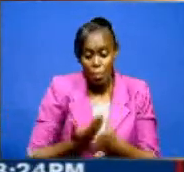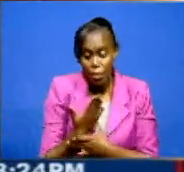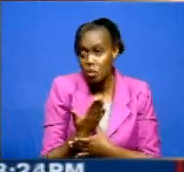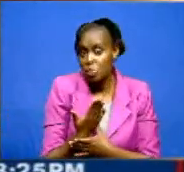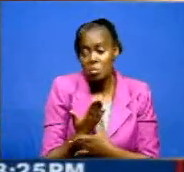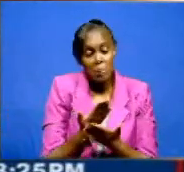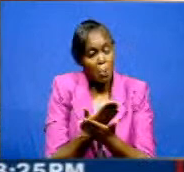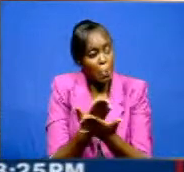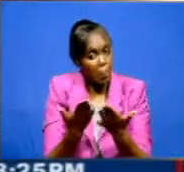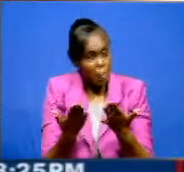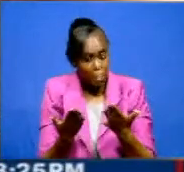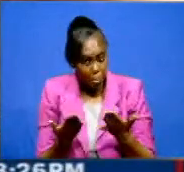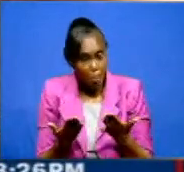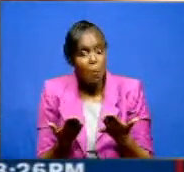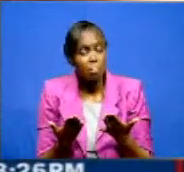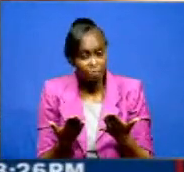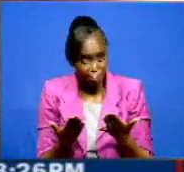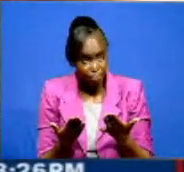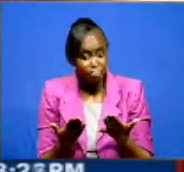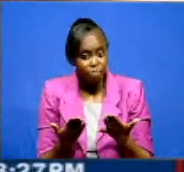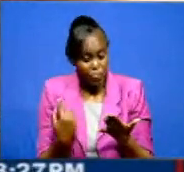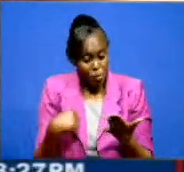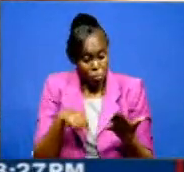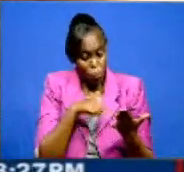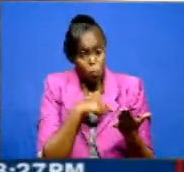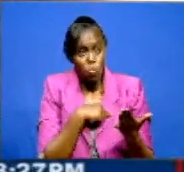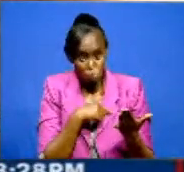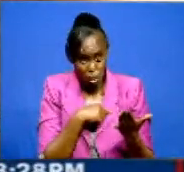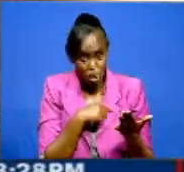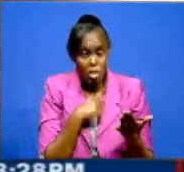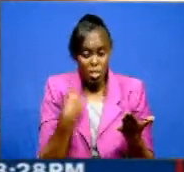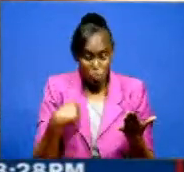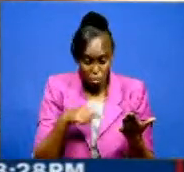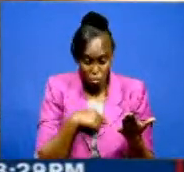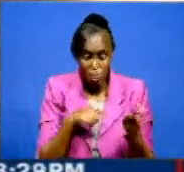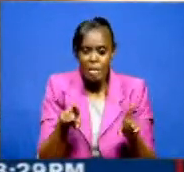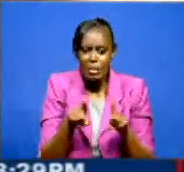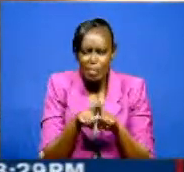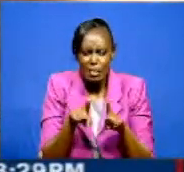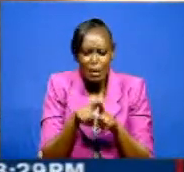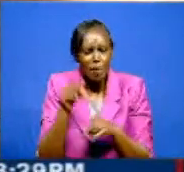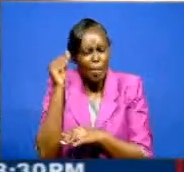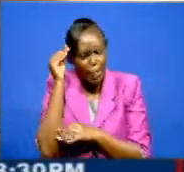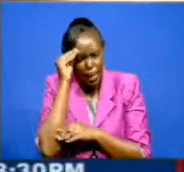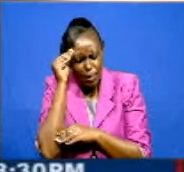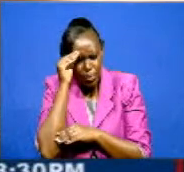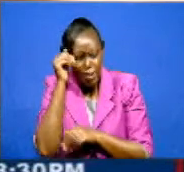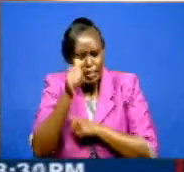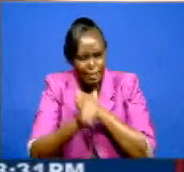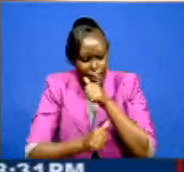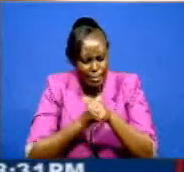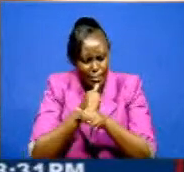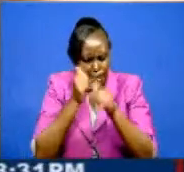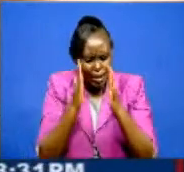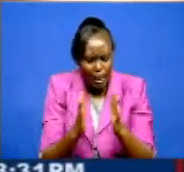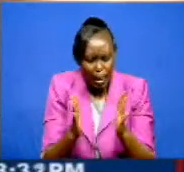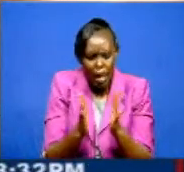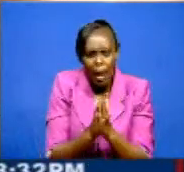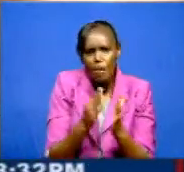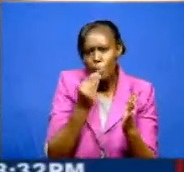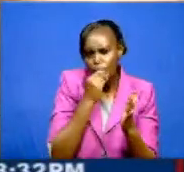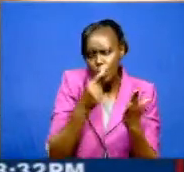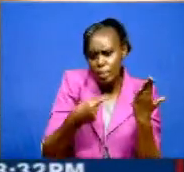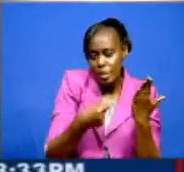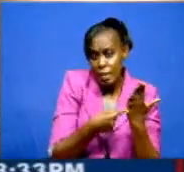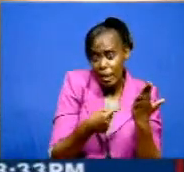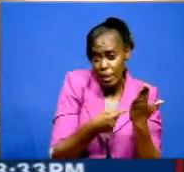we are producing, can we, and we have such educated scientists and food